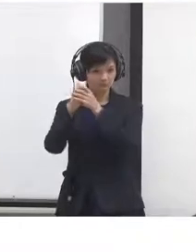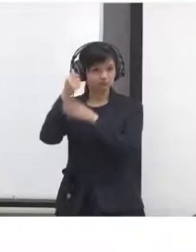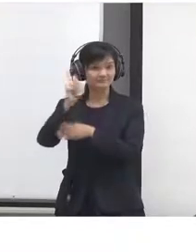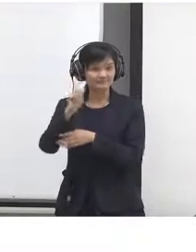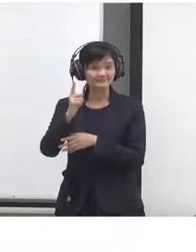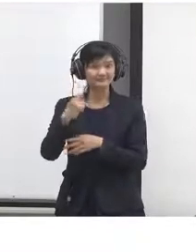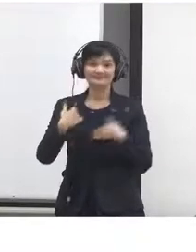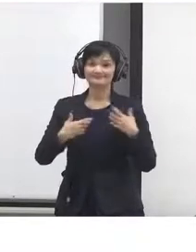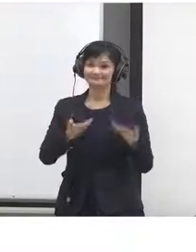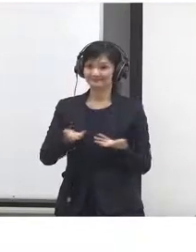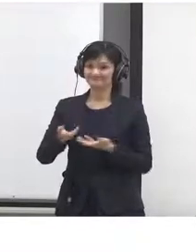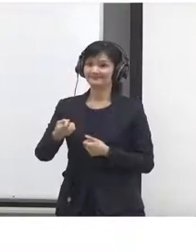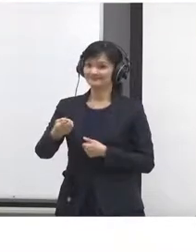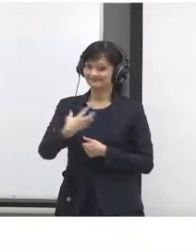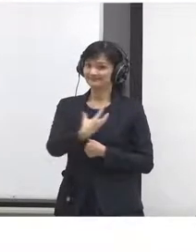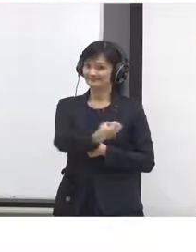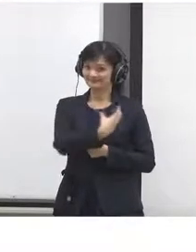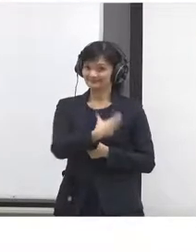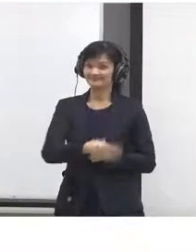do something like